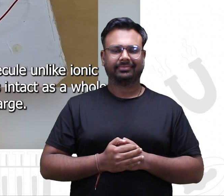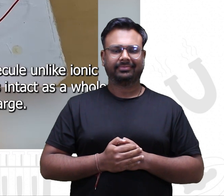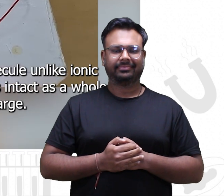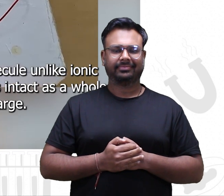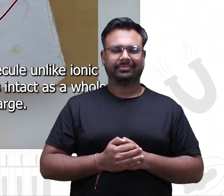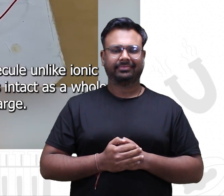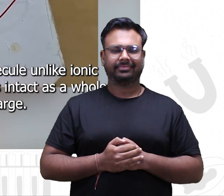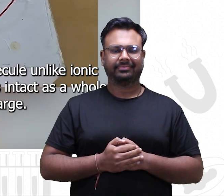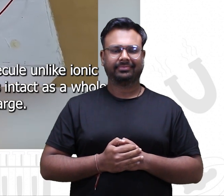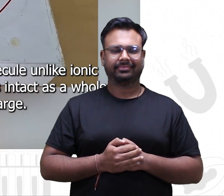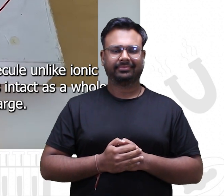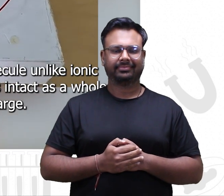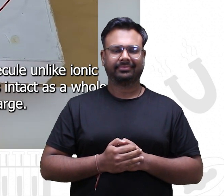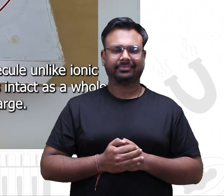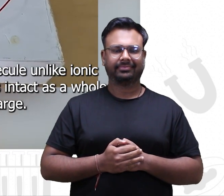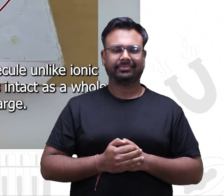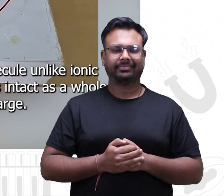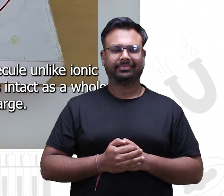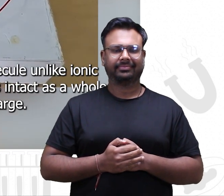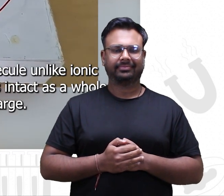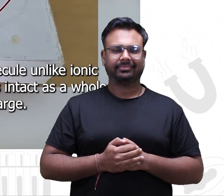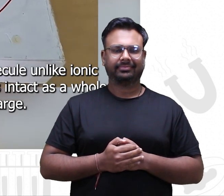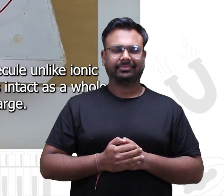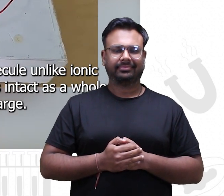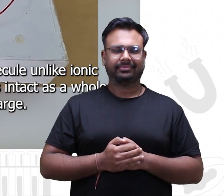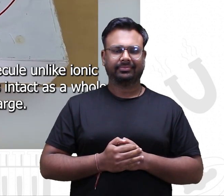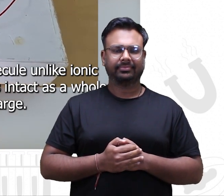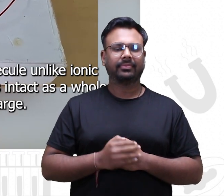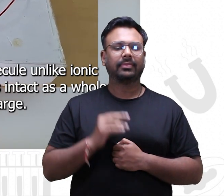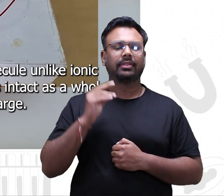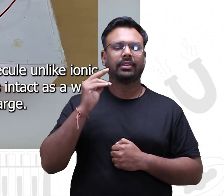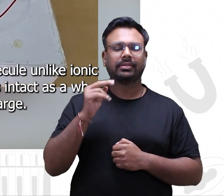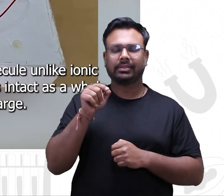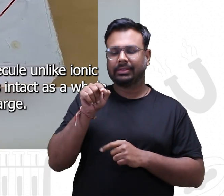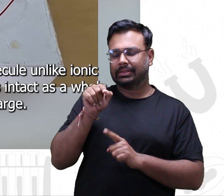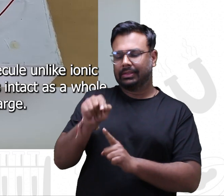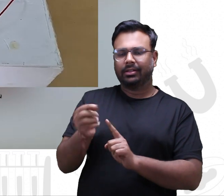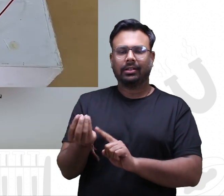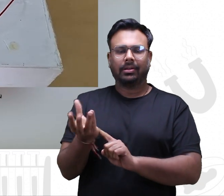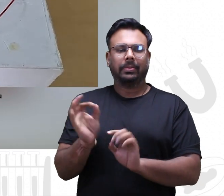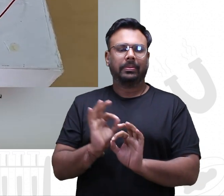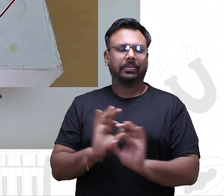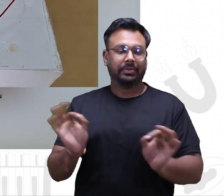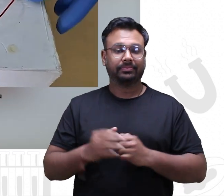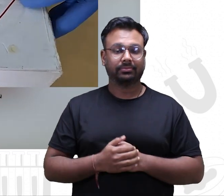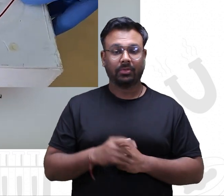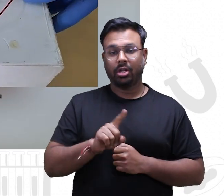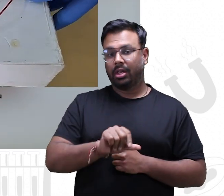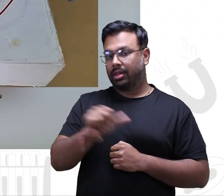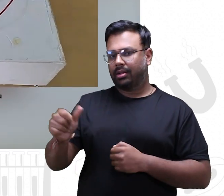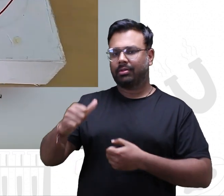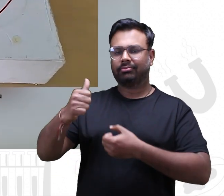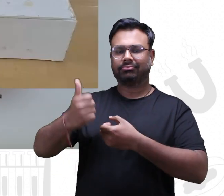stays intact as a whole molecule and does not produce free ions to carry electrical charge, and for this reason the bulb